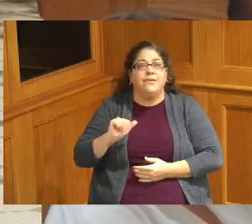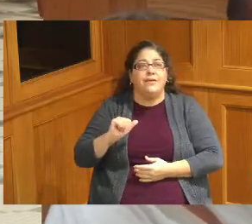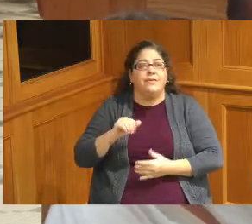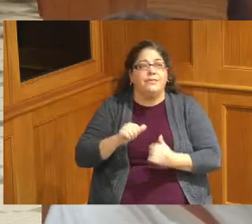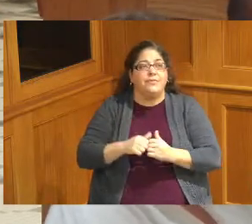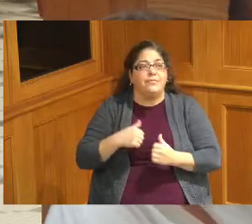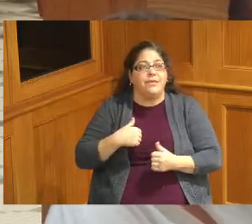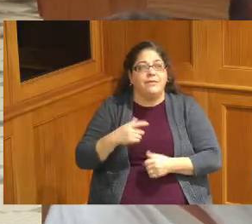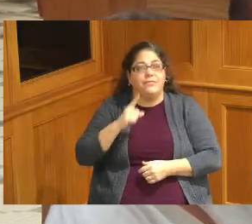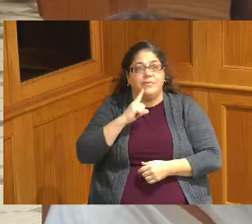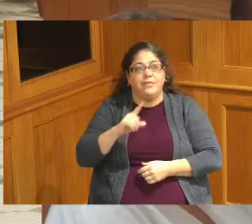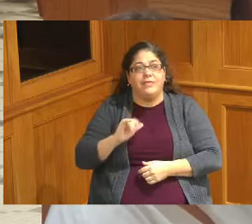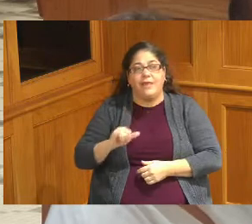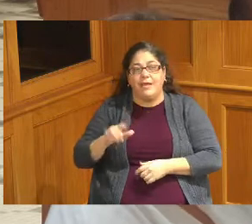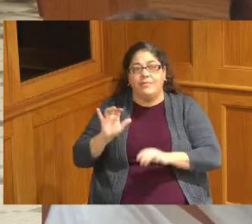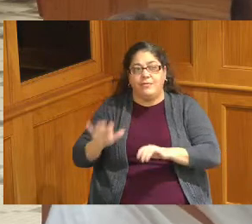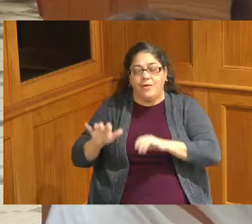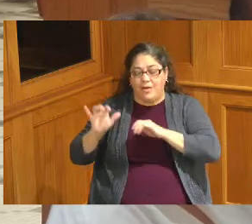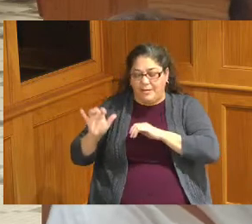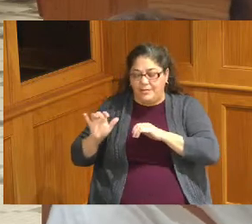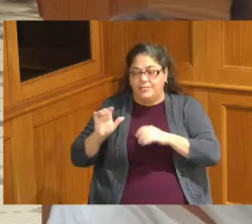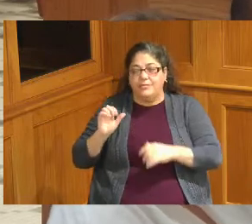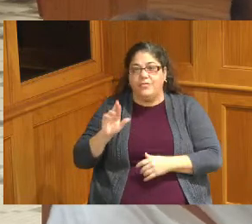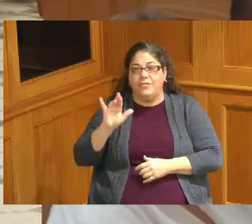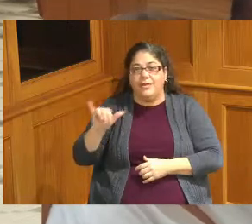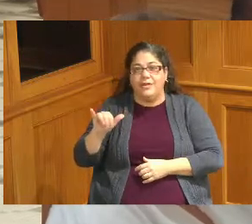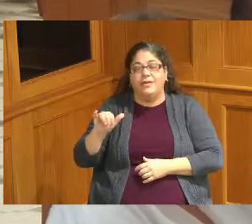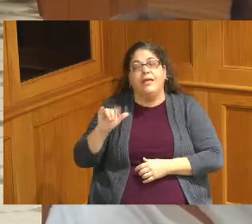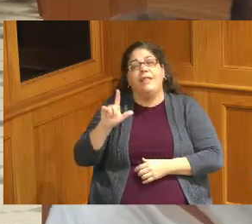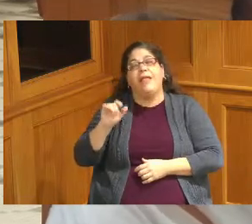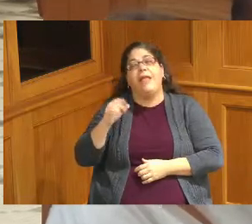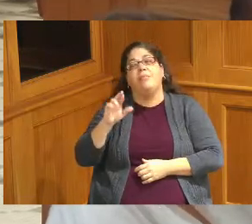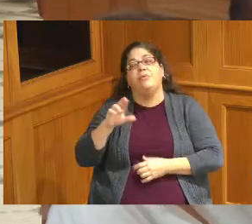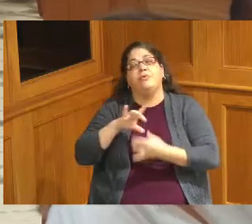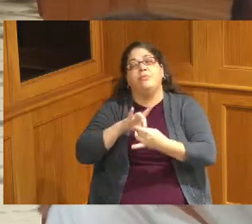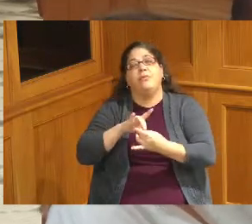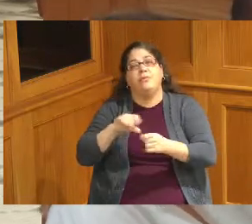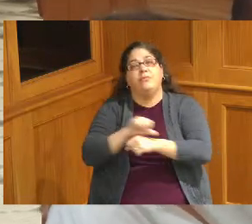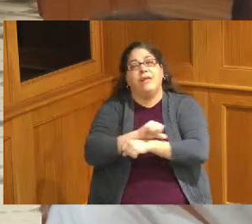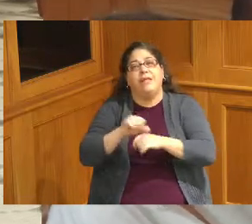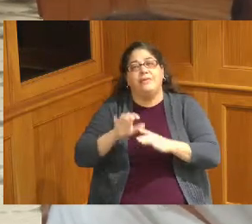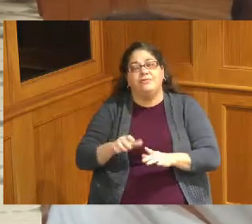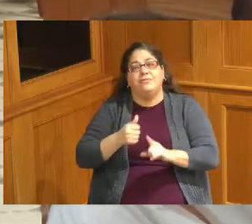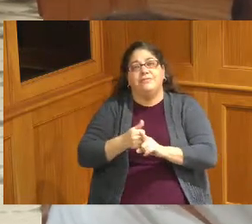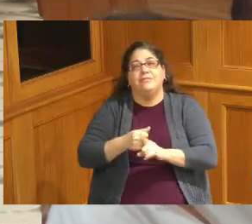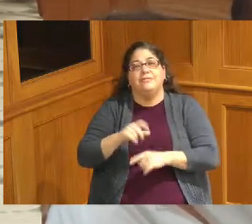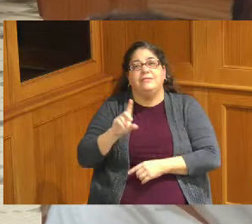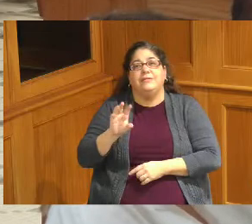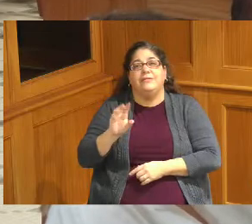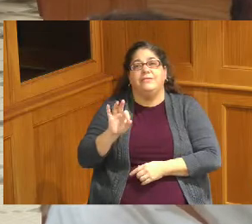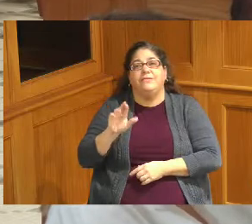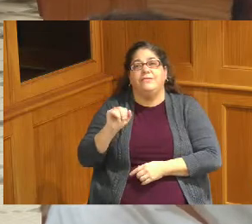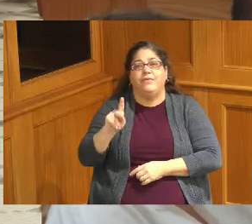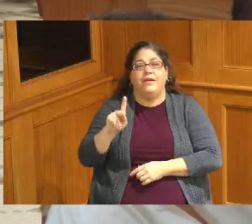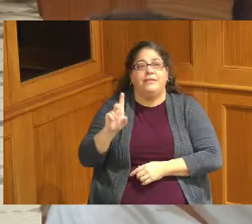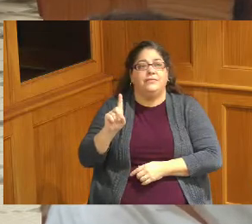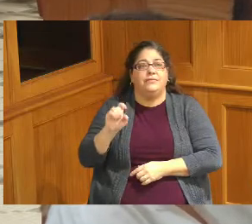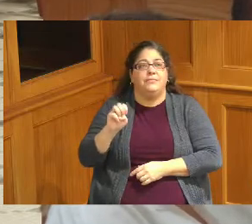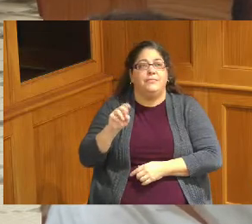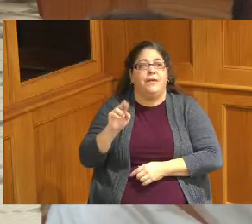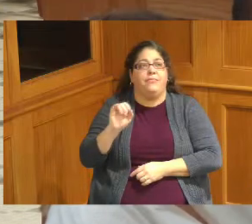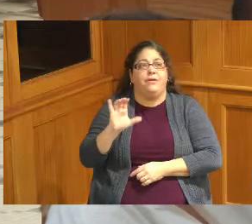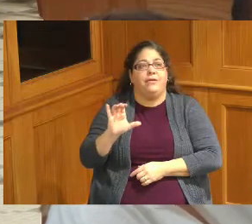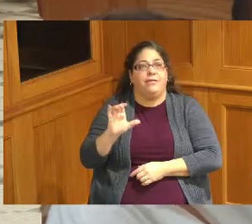we have Corey Bass in the audience, our Labor and Employee Relations Manager, and Ed Demerit, who's the HRD